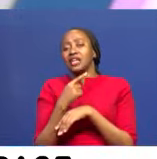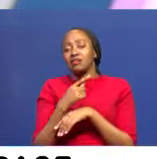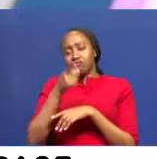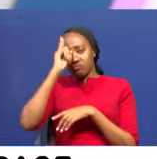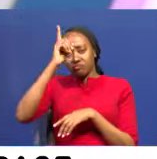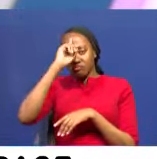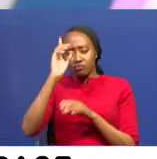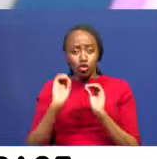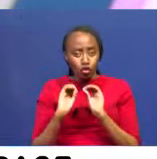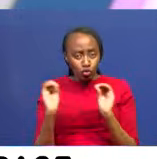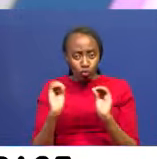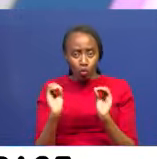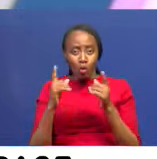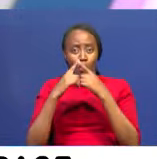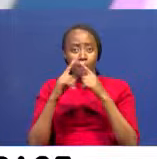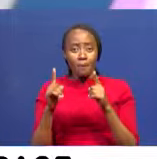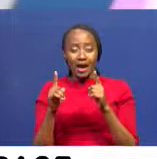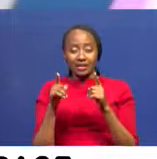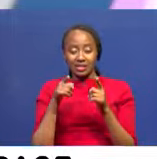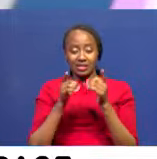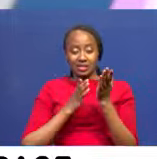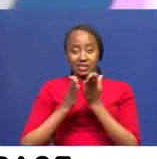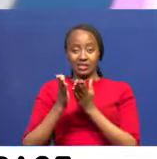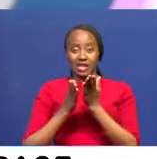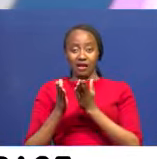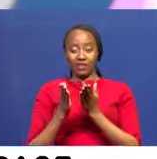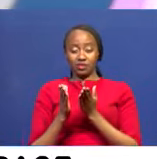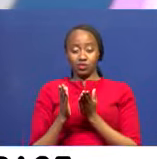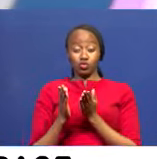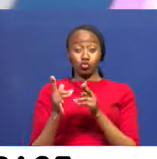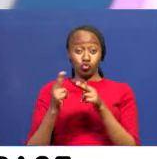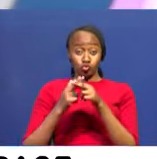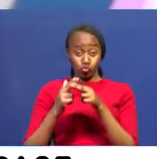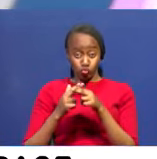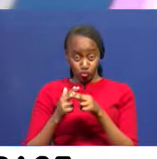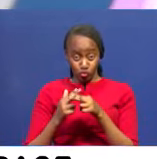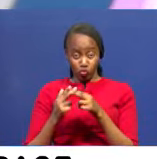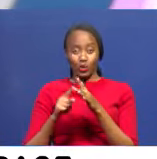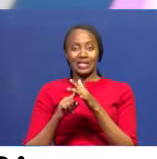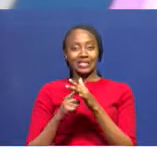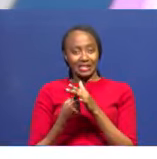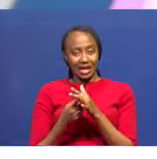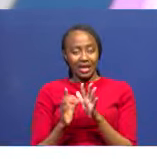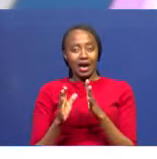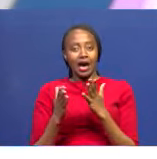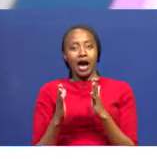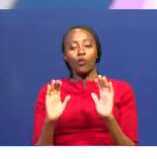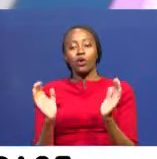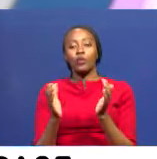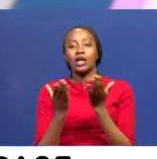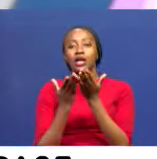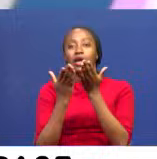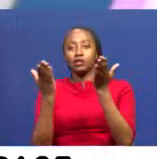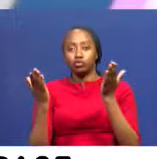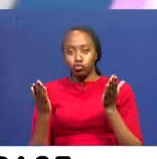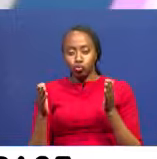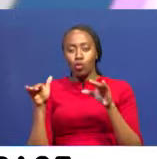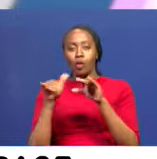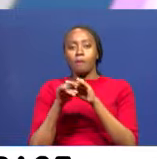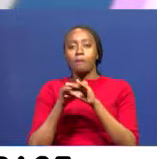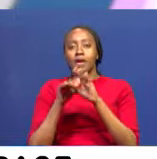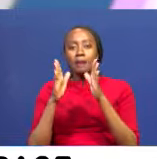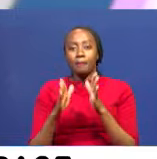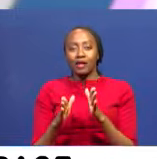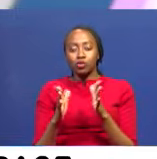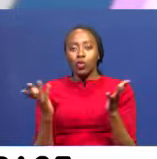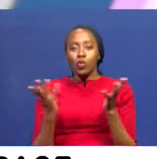is coming into this region. You will start seeing it very soon. We are encouraging our members to start doing it.